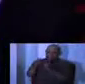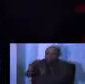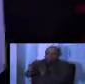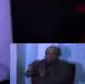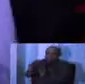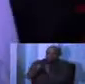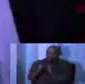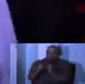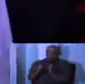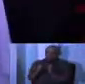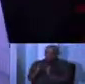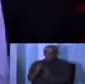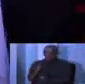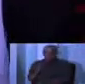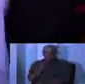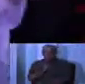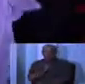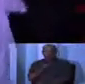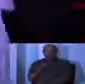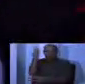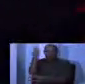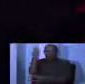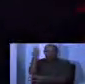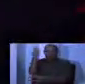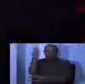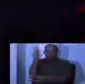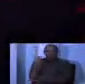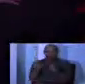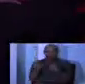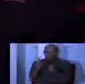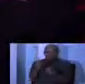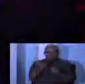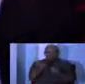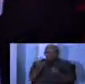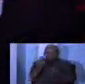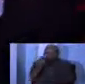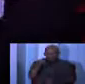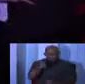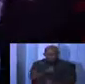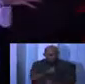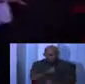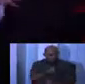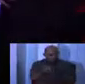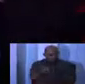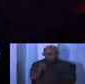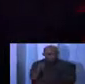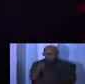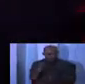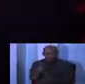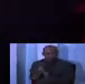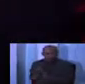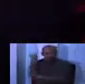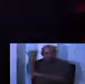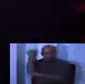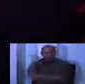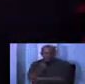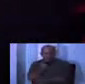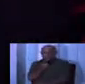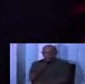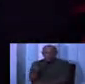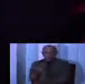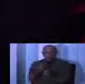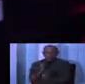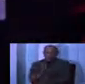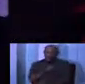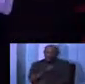present and make it under our own tree because no one else has got one for us. But the Christmas is really not about us. Christmas